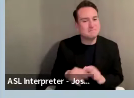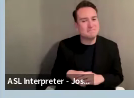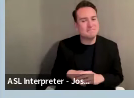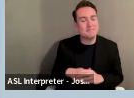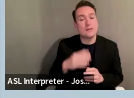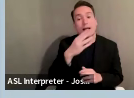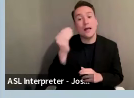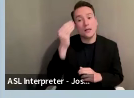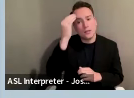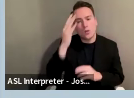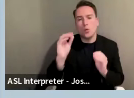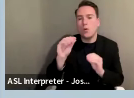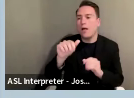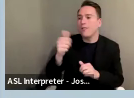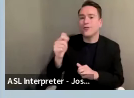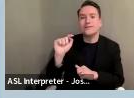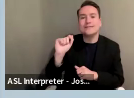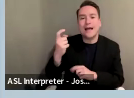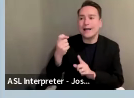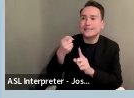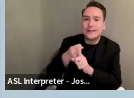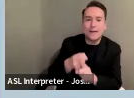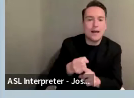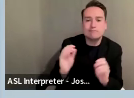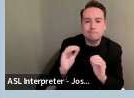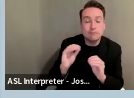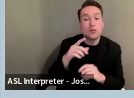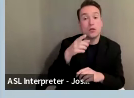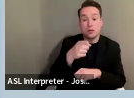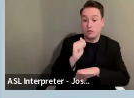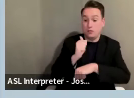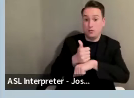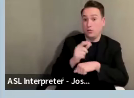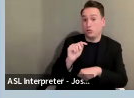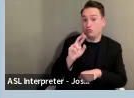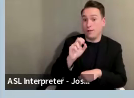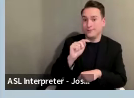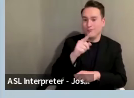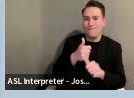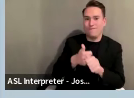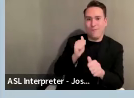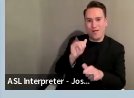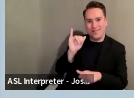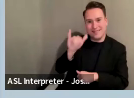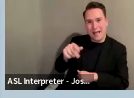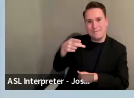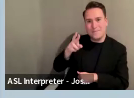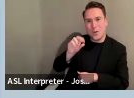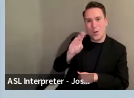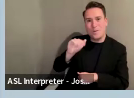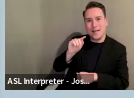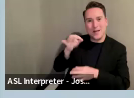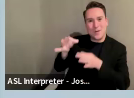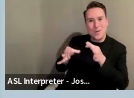And there are no other tax implications by, creating a trust. You are avoiding the big probate fees that we have